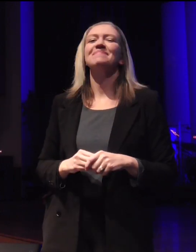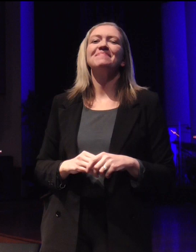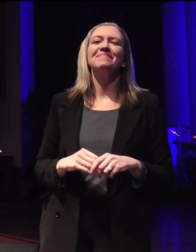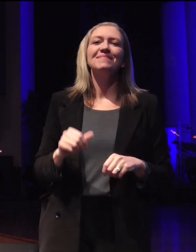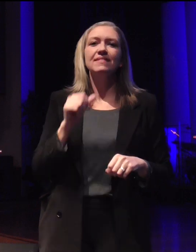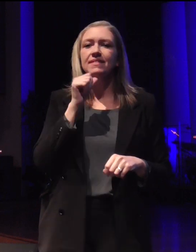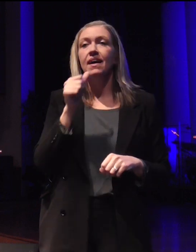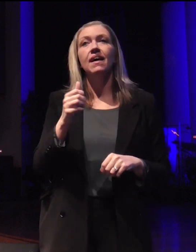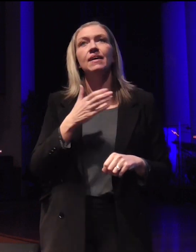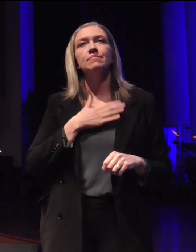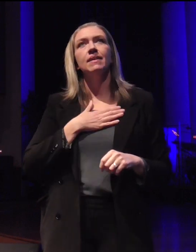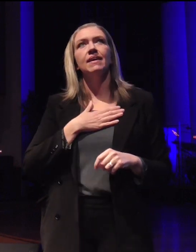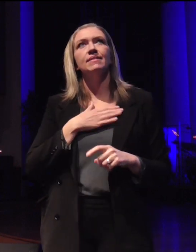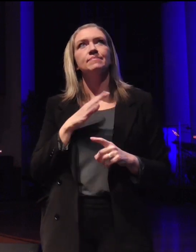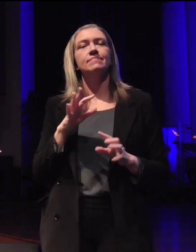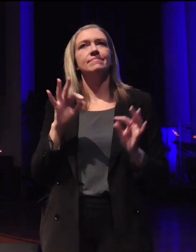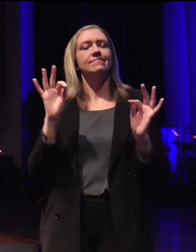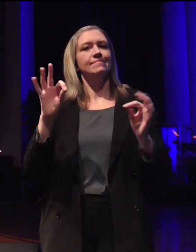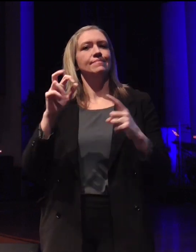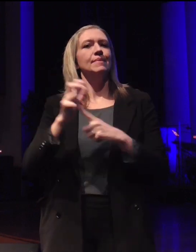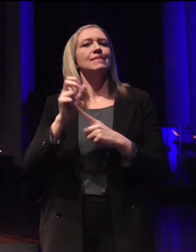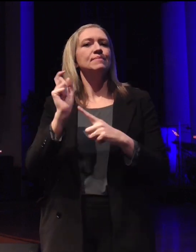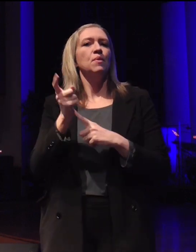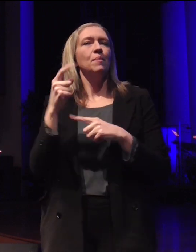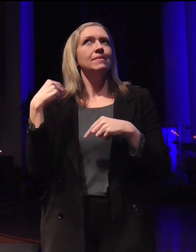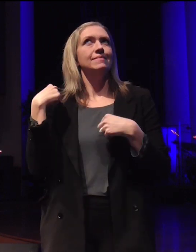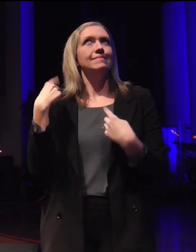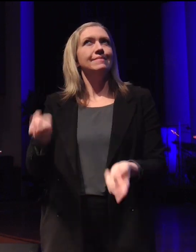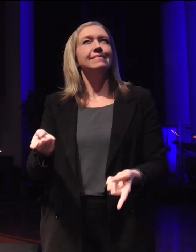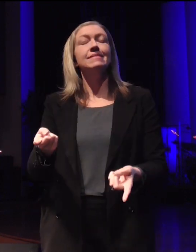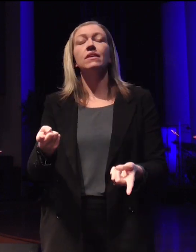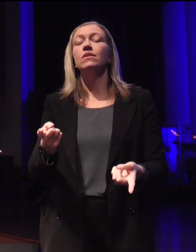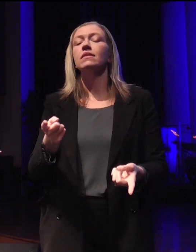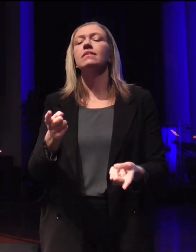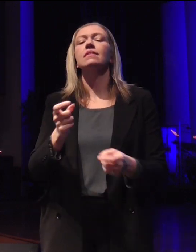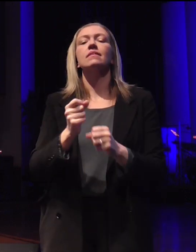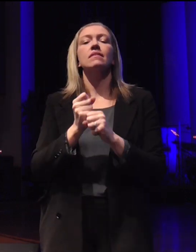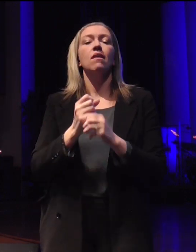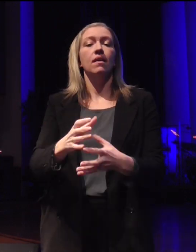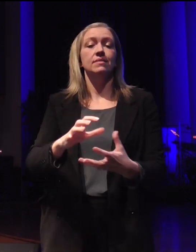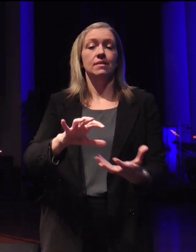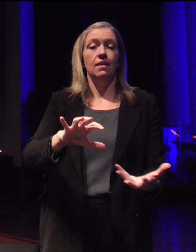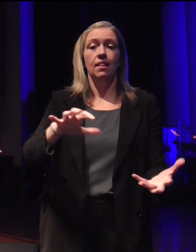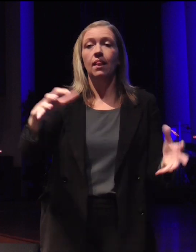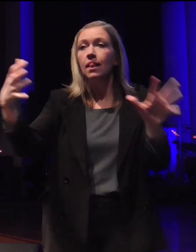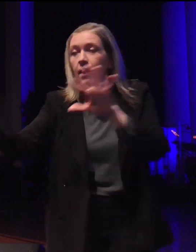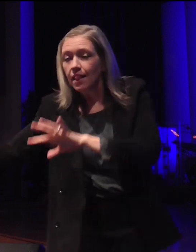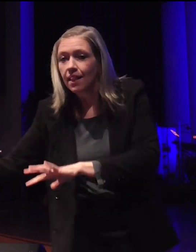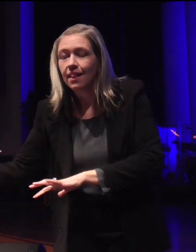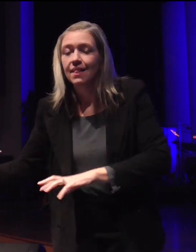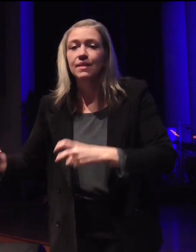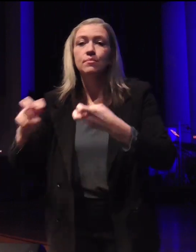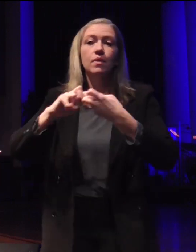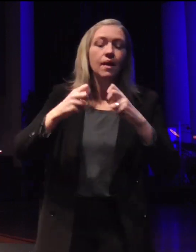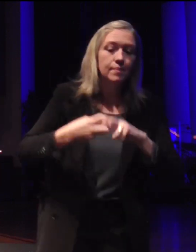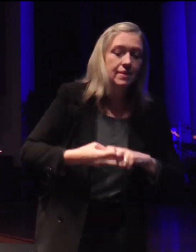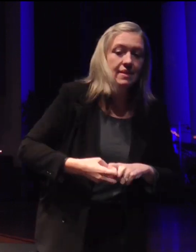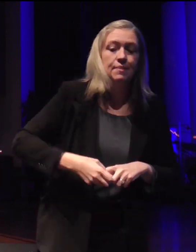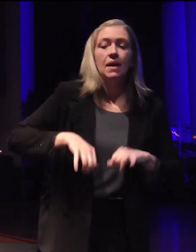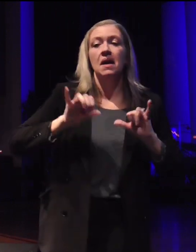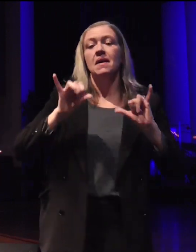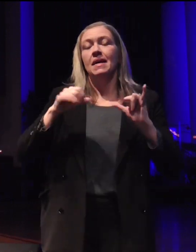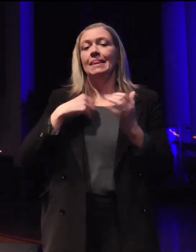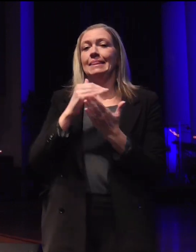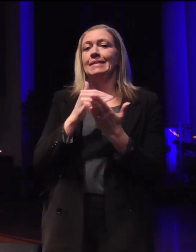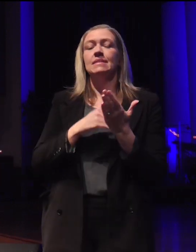Not one of my best moments. And it caused a huge stir, and it caused a huge lesson.